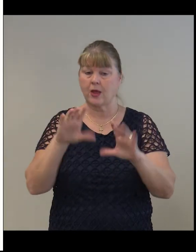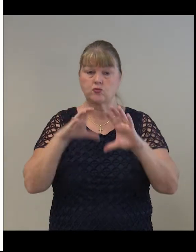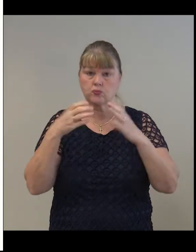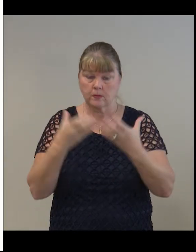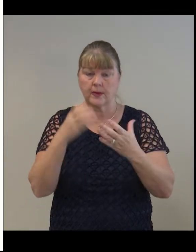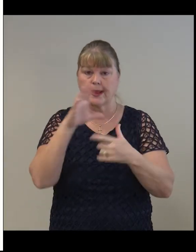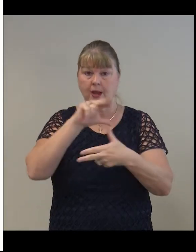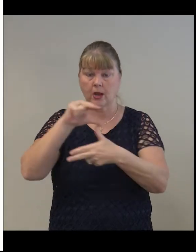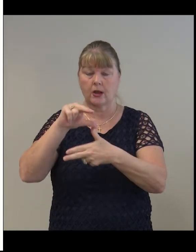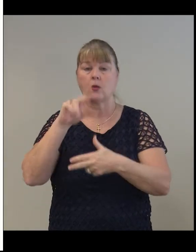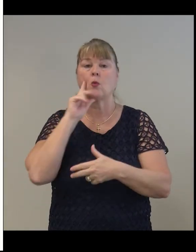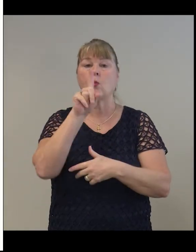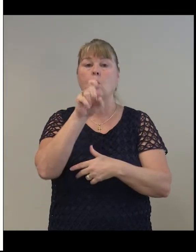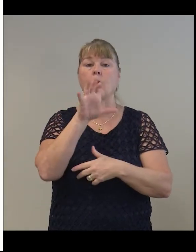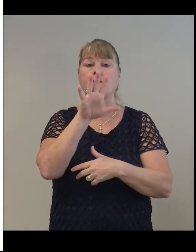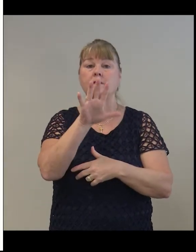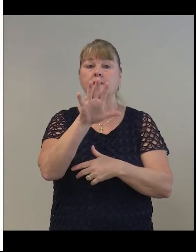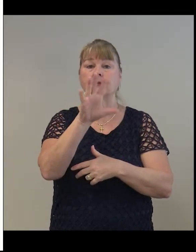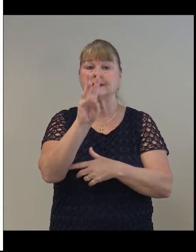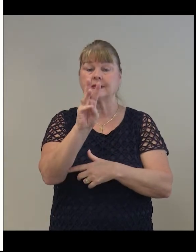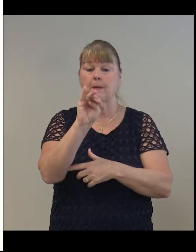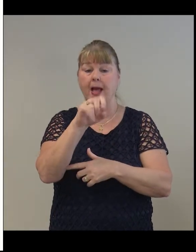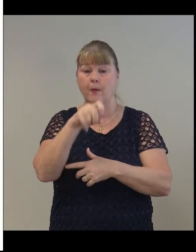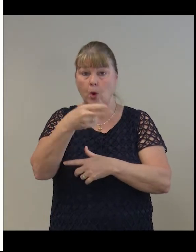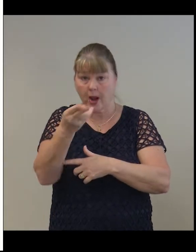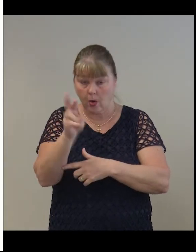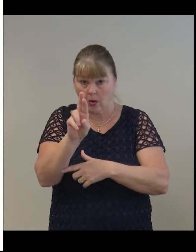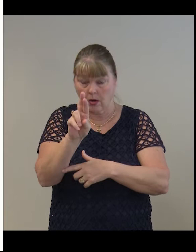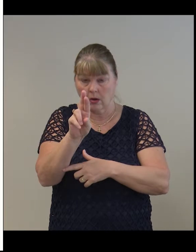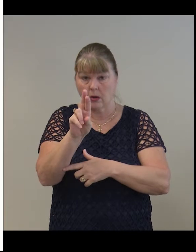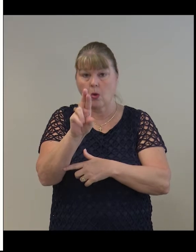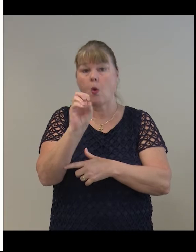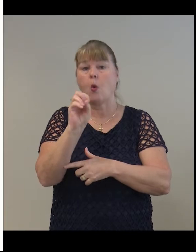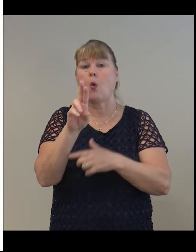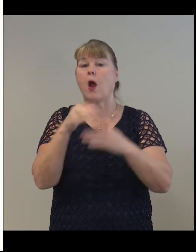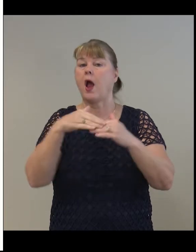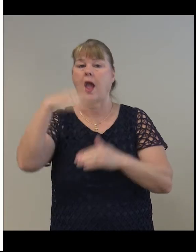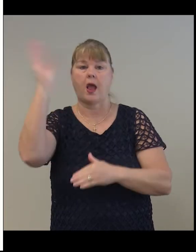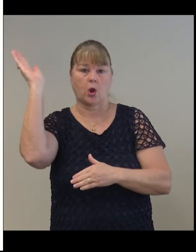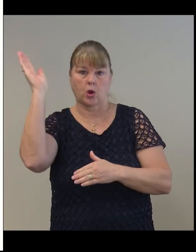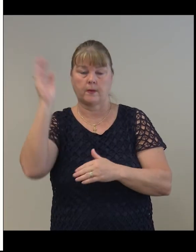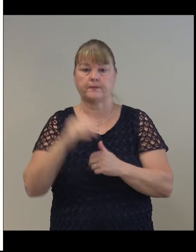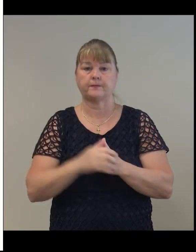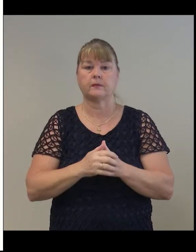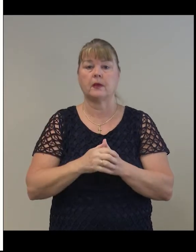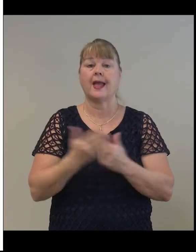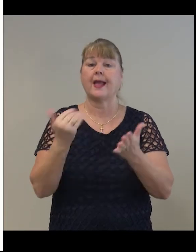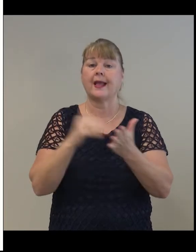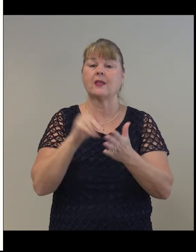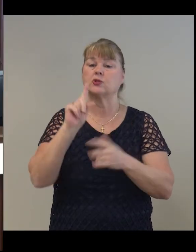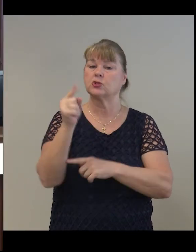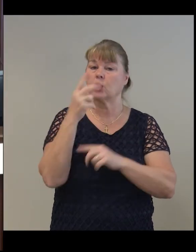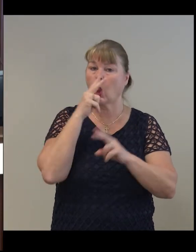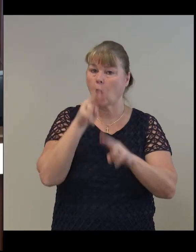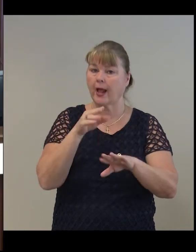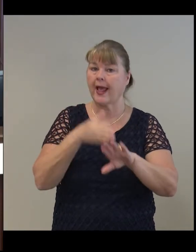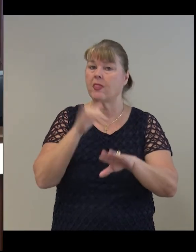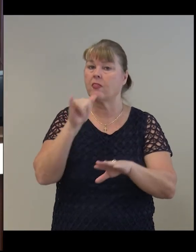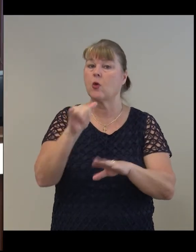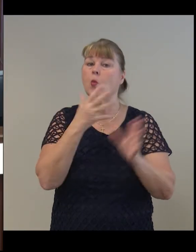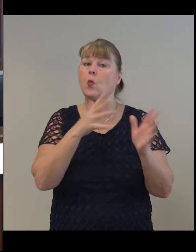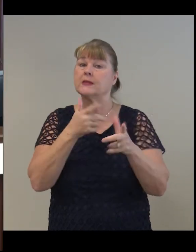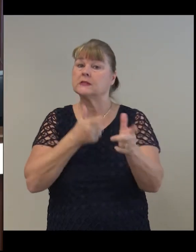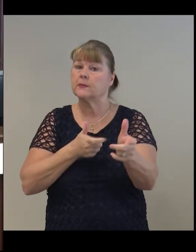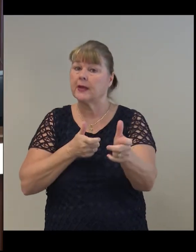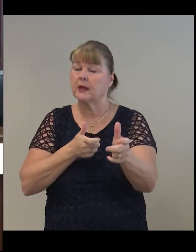be 156 miles per hour or higher. Again, that's just looking at wind speed. A lot of times people have a